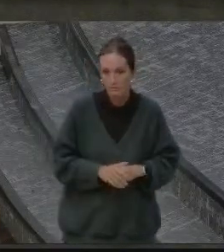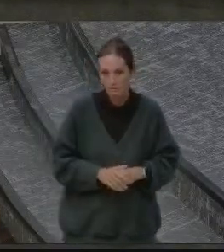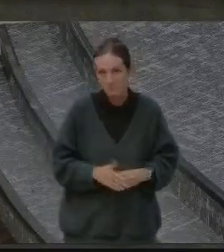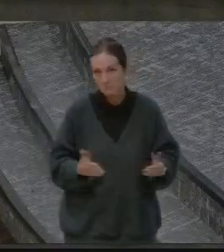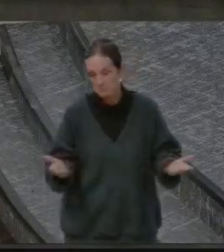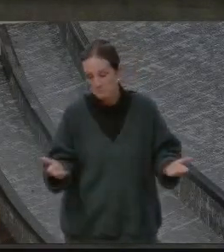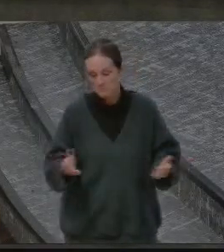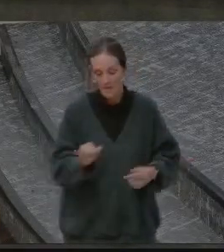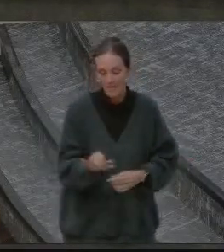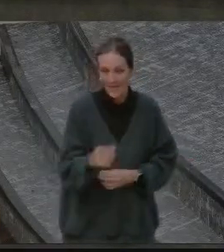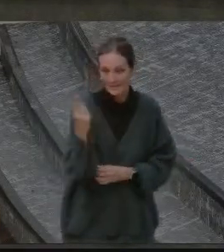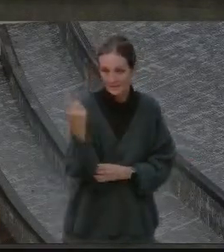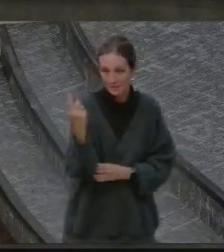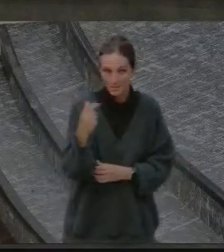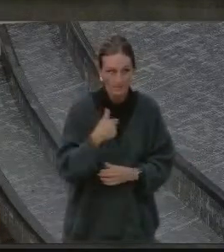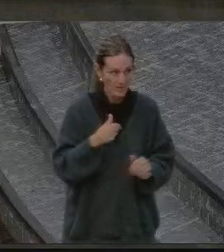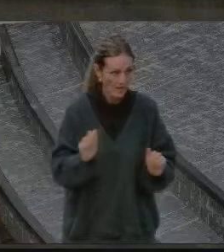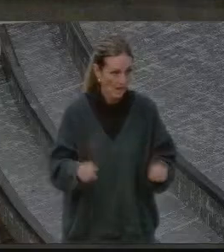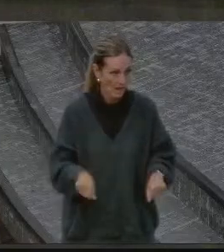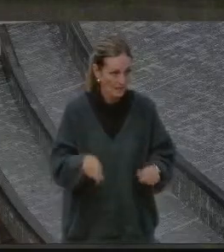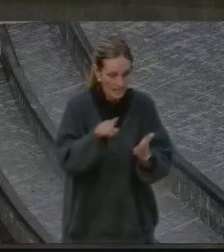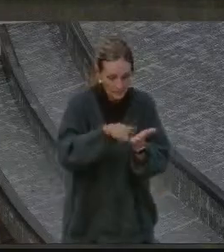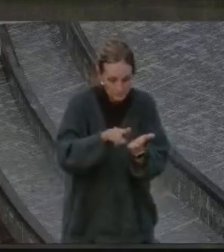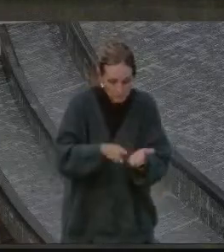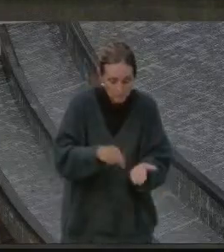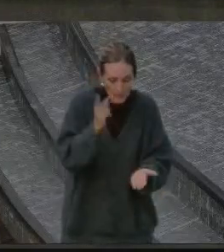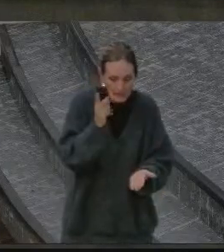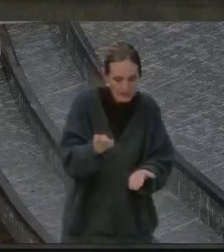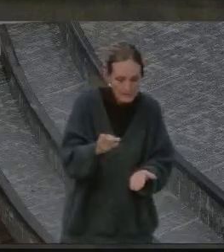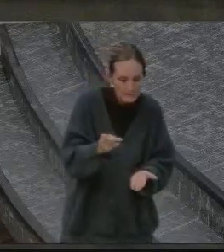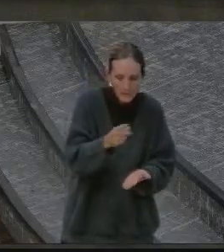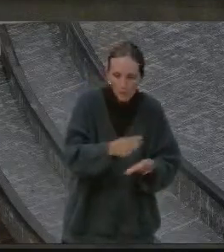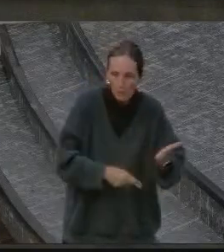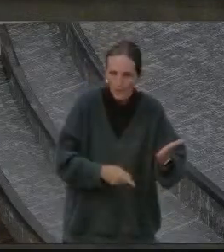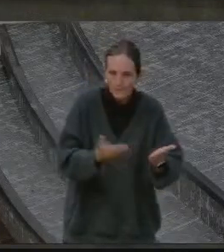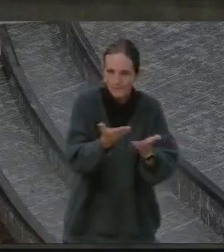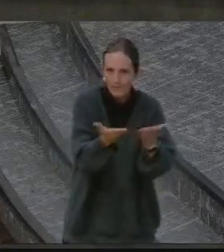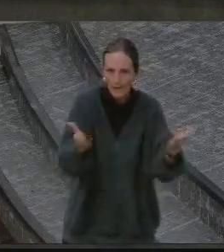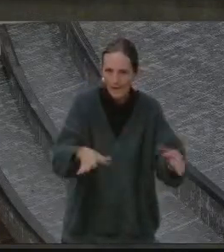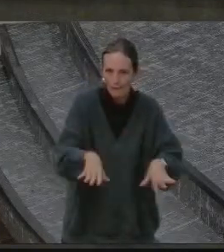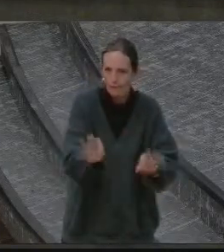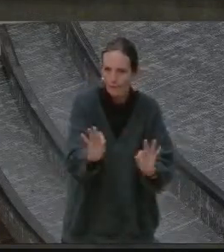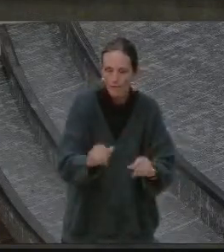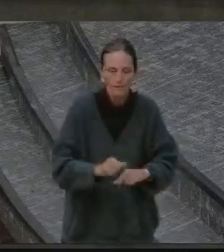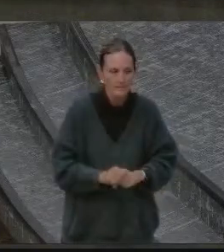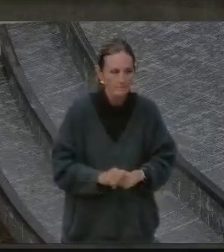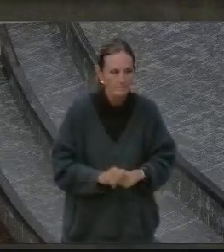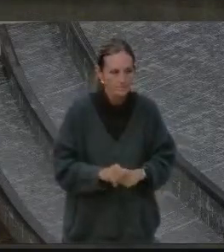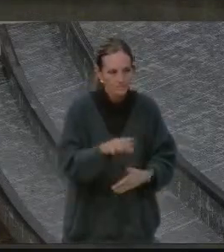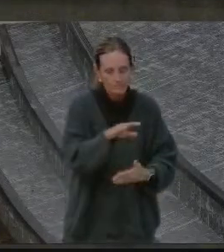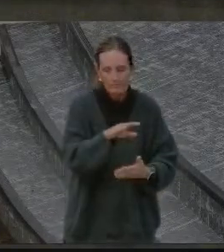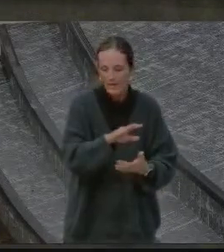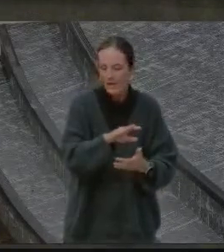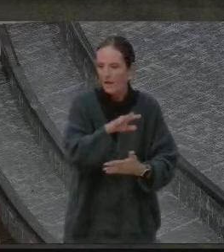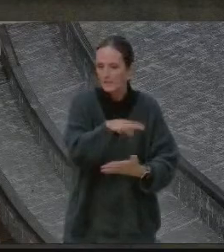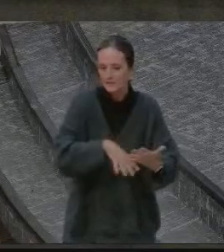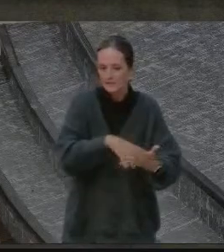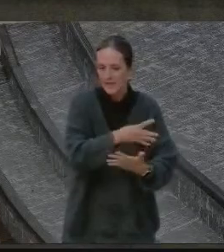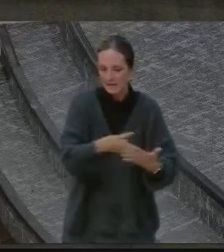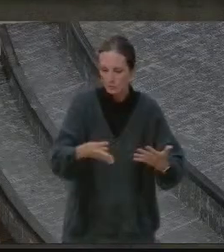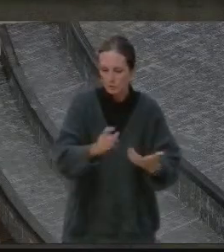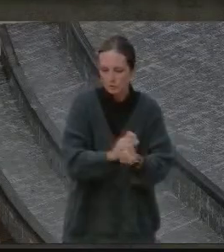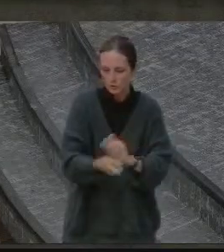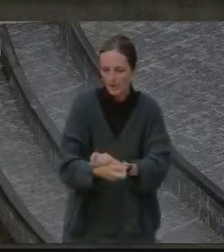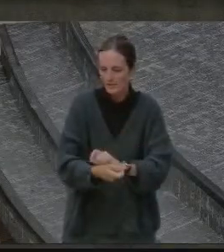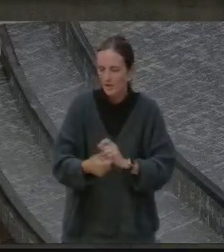that I can look and see what's there. In terms of the scheduling changes, I just wanted to amplify